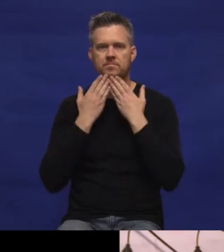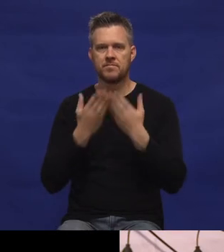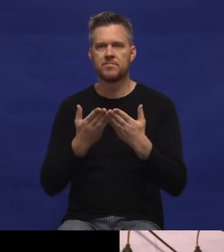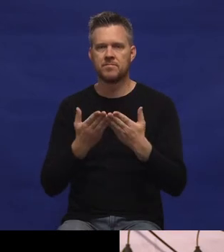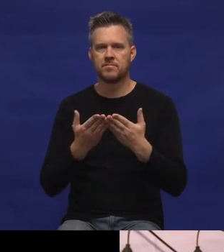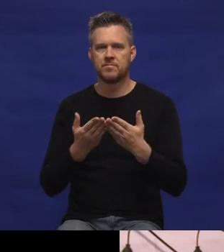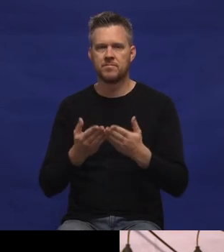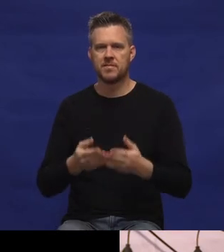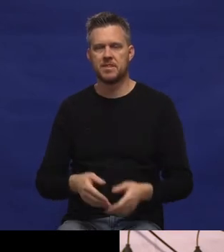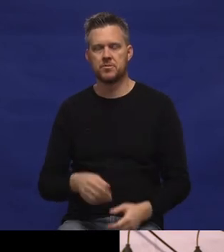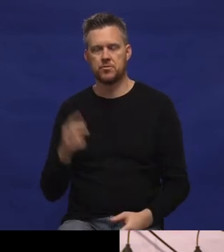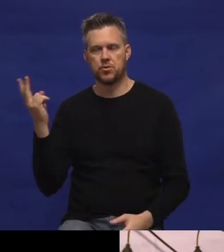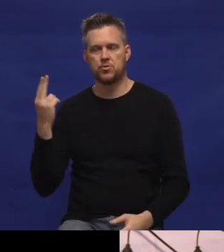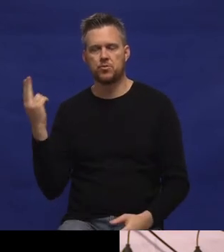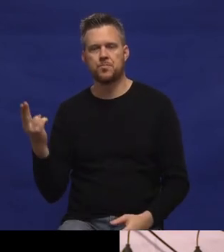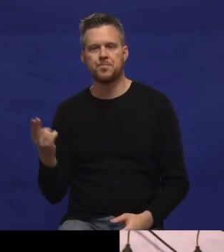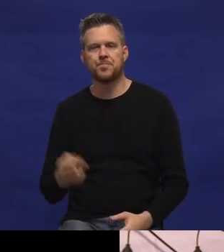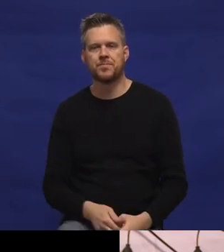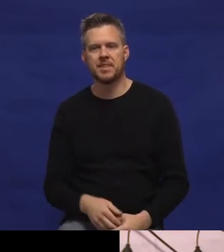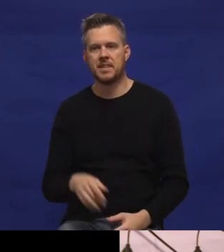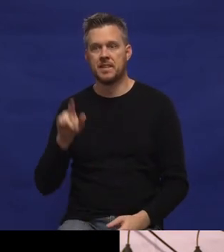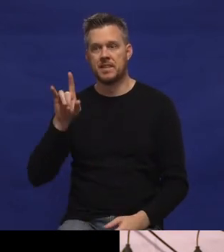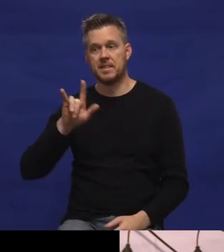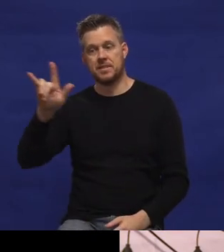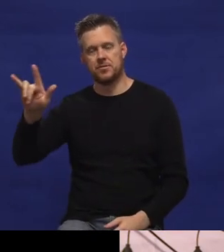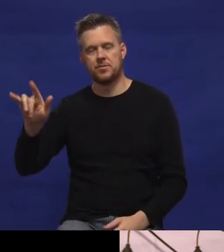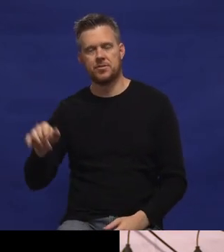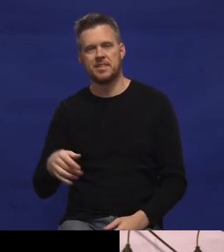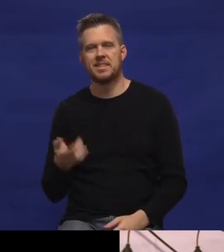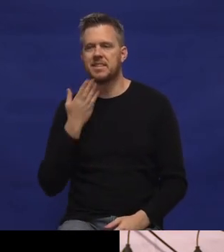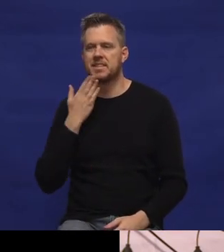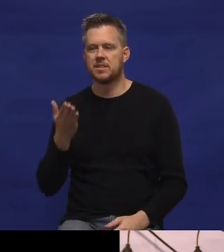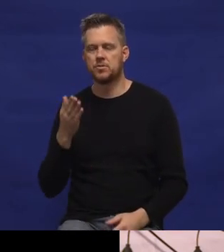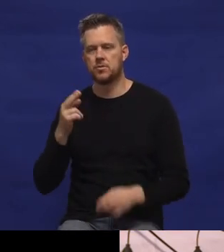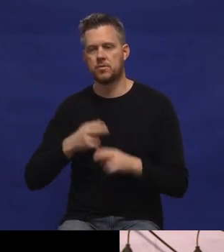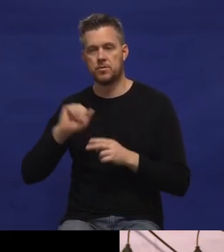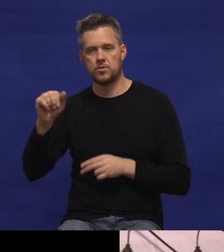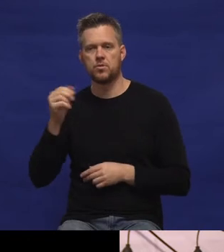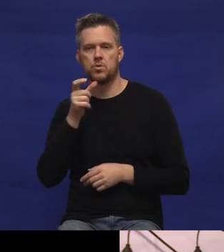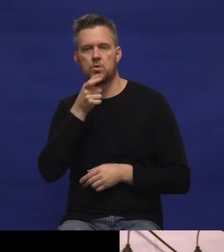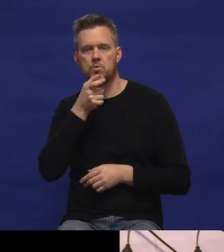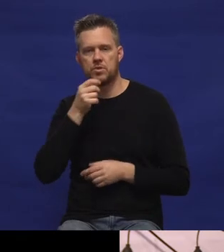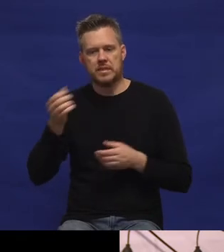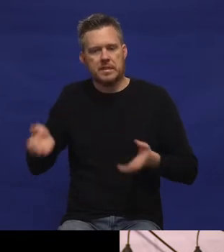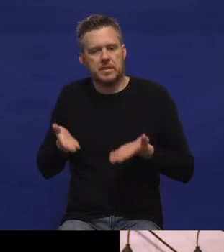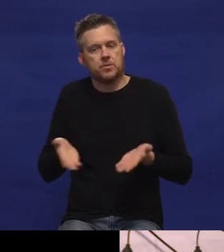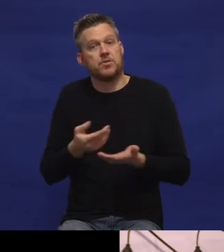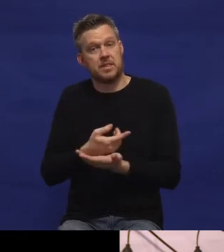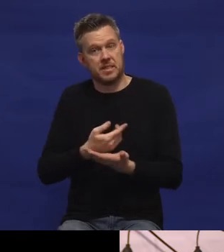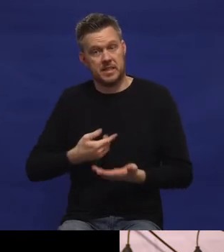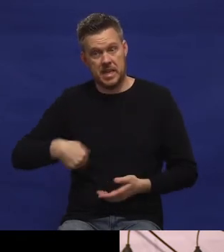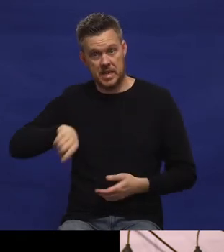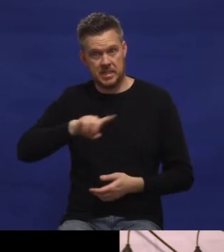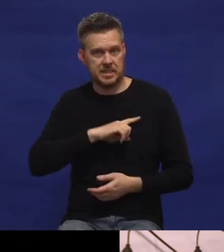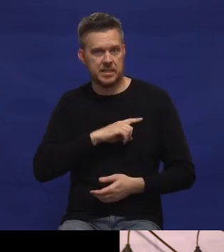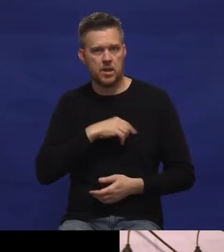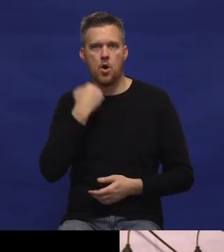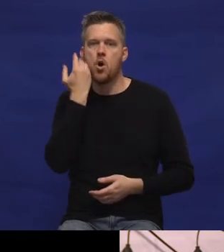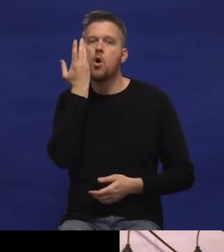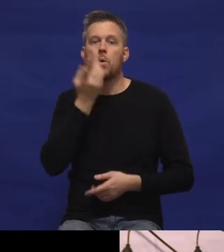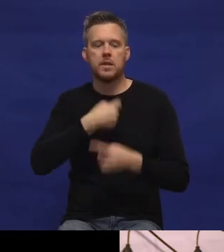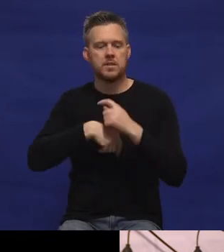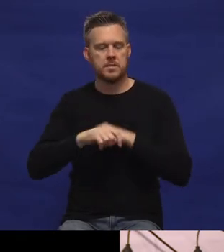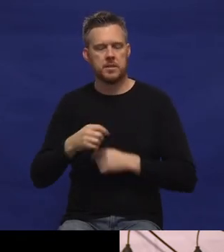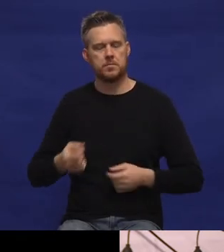Thank you, Lockie and Christina. We just love and appreciate you, and thank you for those words, encouraging us, of course, to always